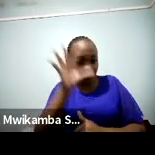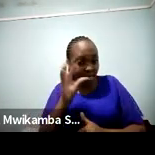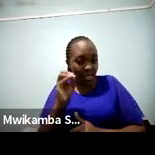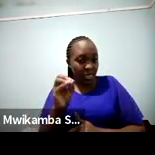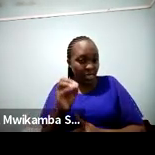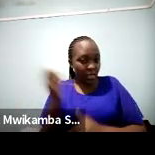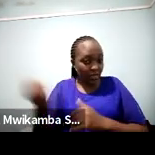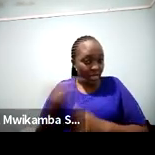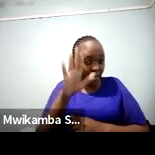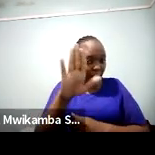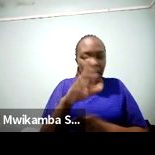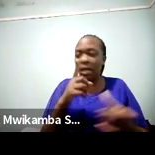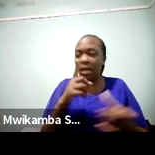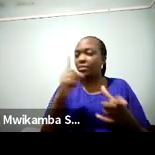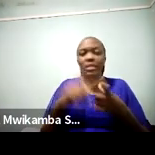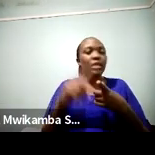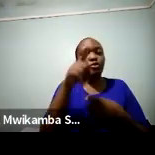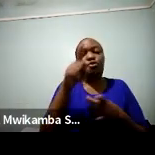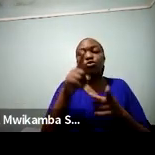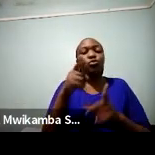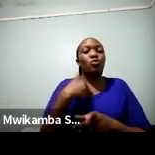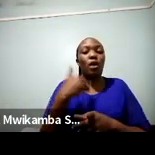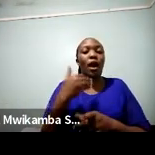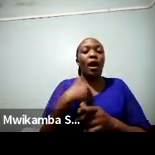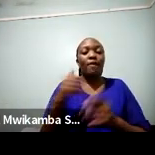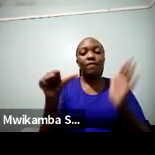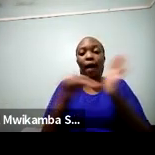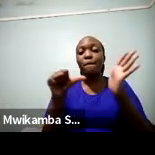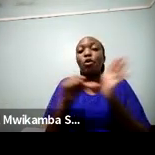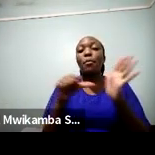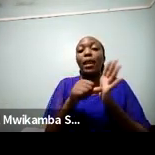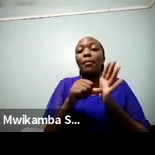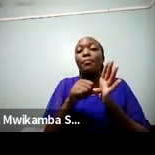lifestyle, you are suffering from a lifestyle disease,